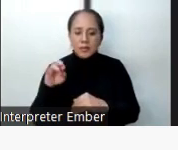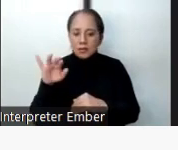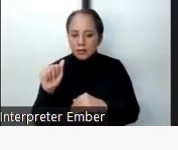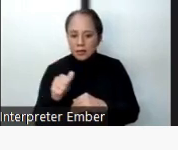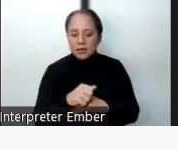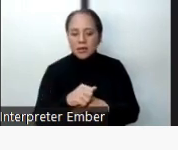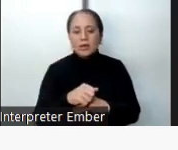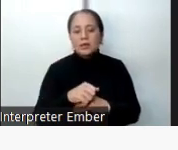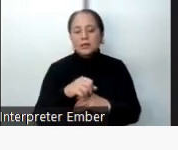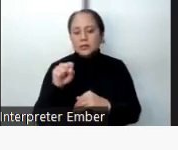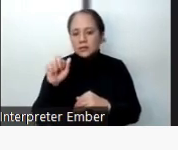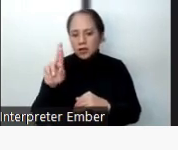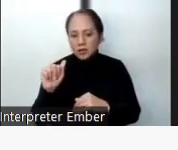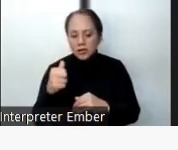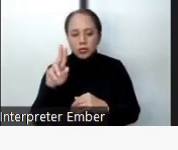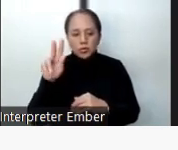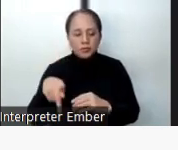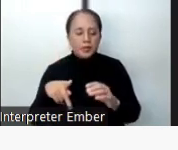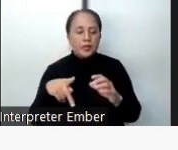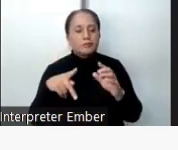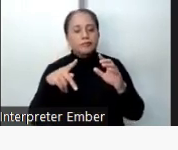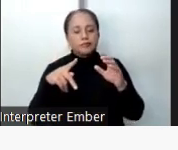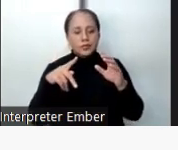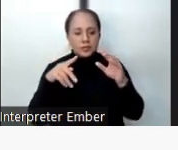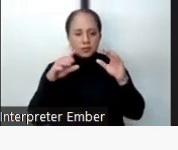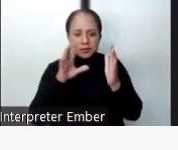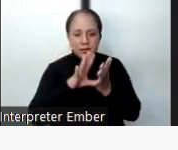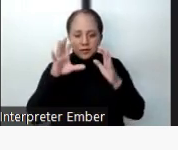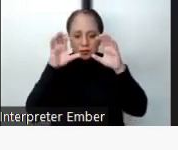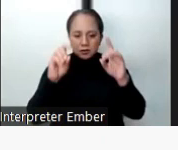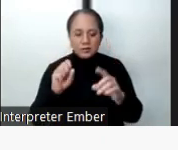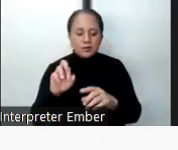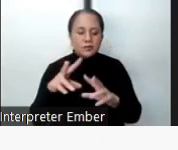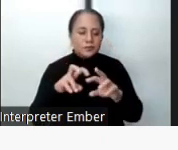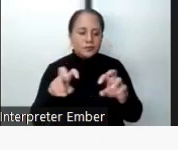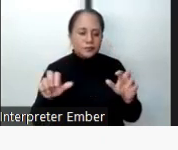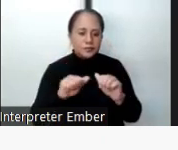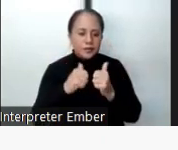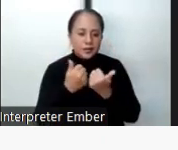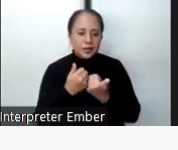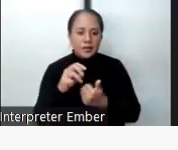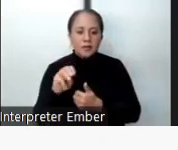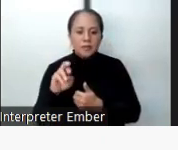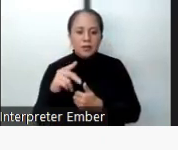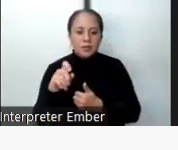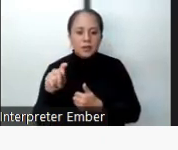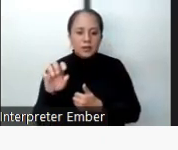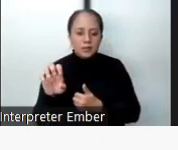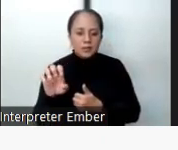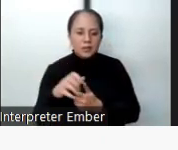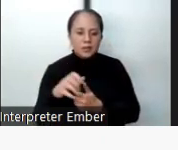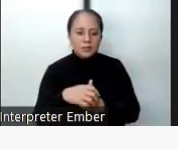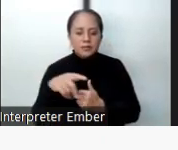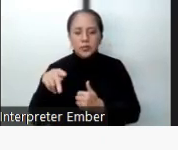Rizza Zara from the UP College of Education, and Senior Research Associate Margaret Mary Rosary Carmel